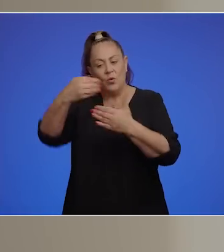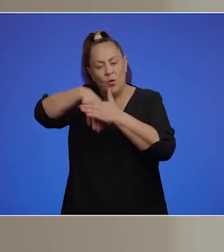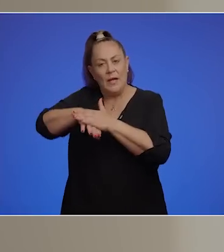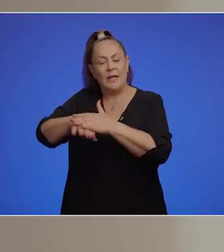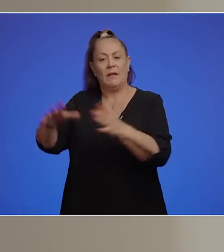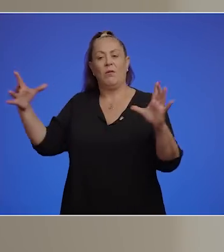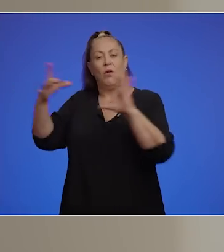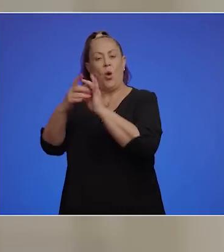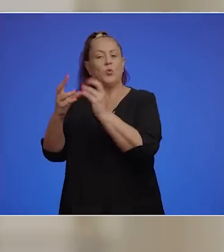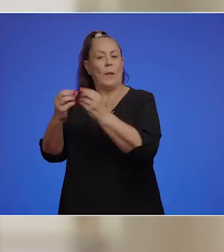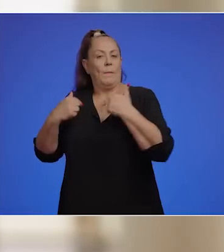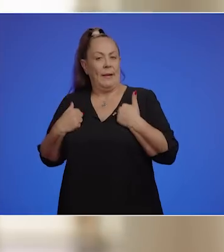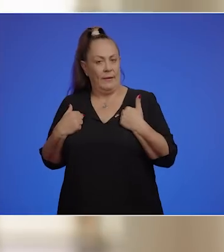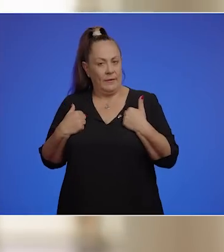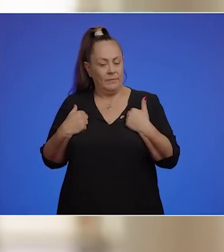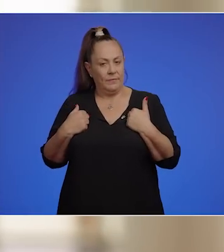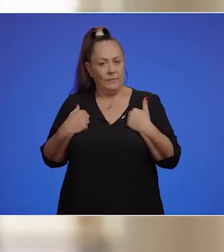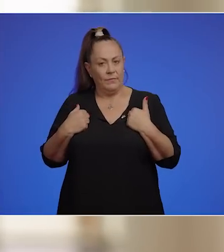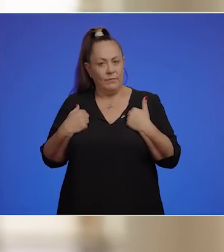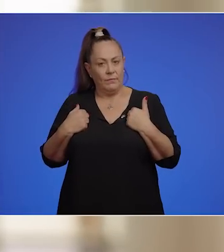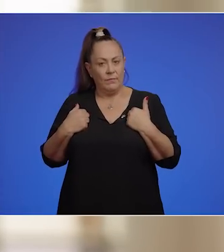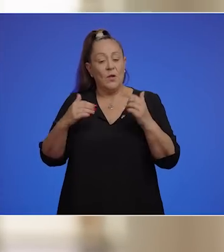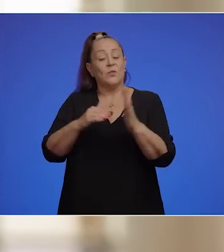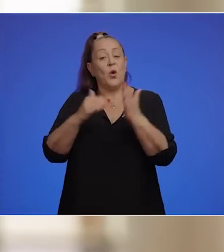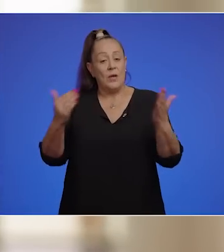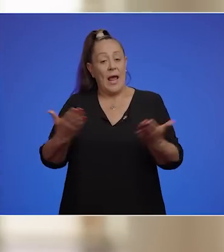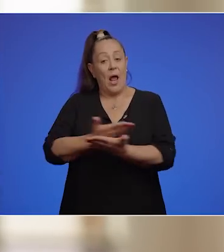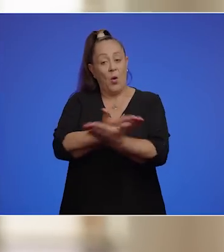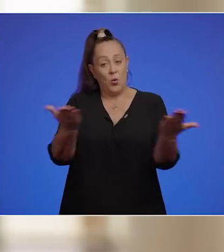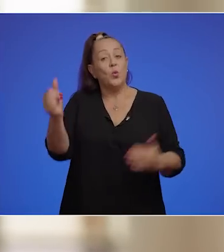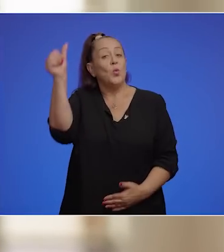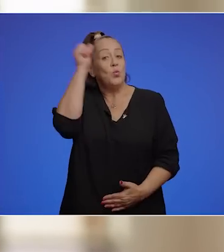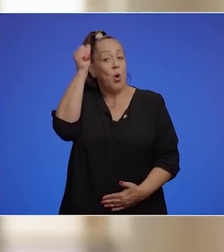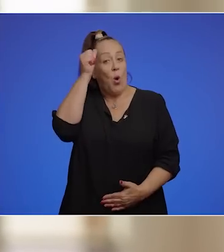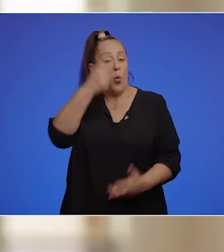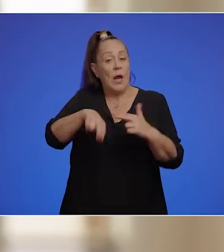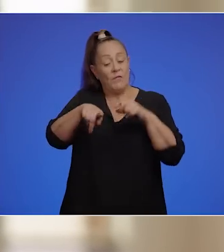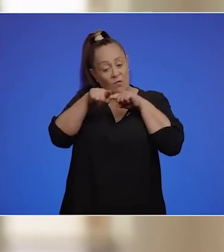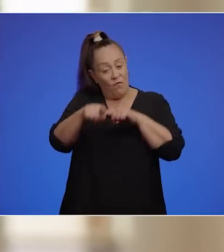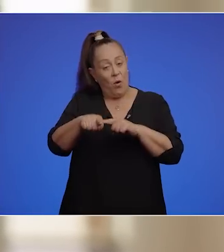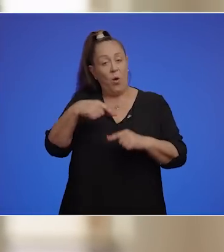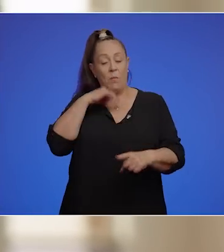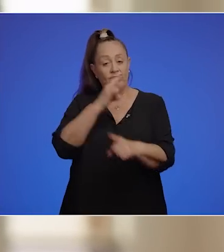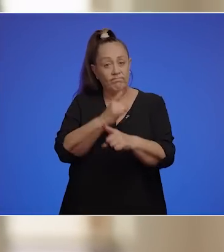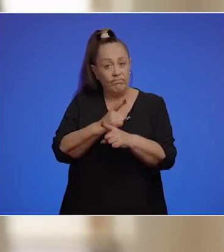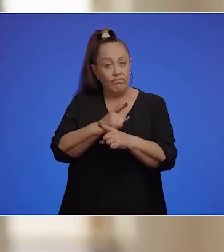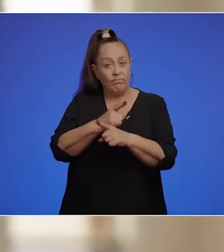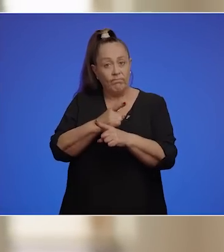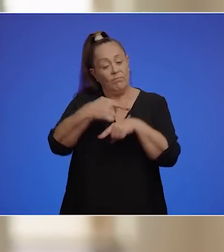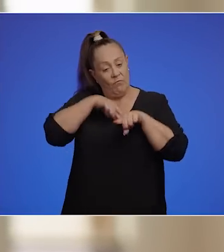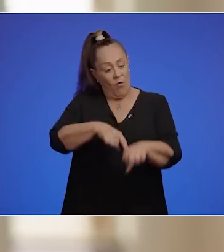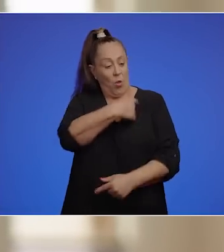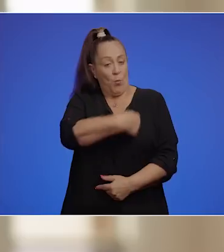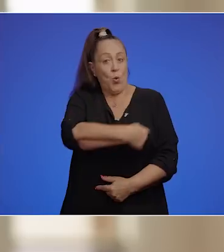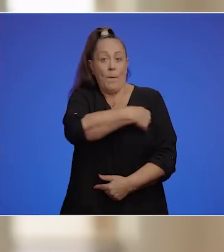and brought you to myself. From this, you know that now, if you obey my voice and hold fast to